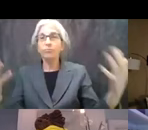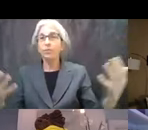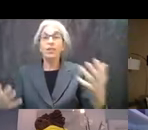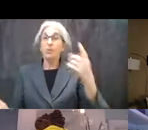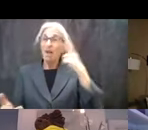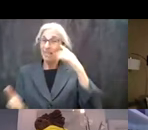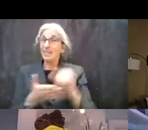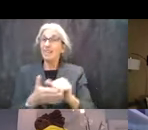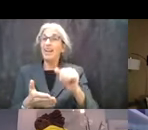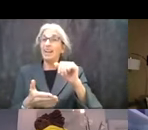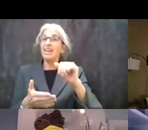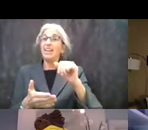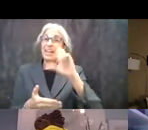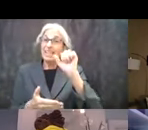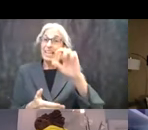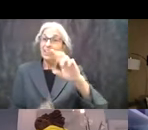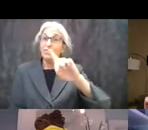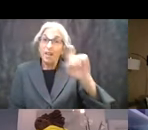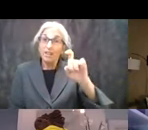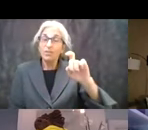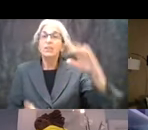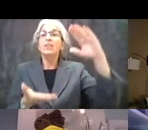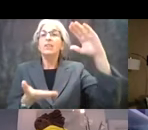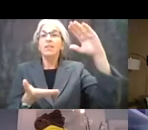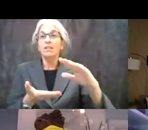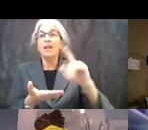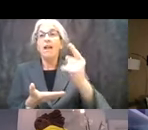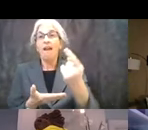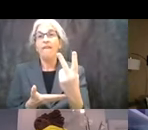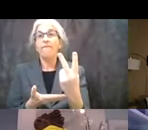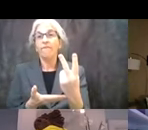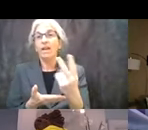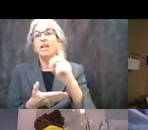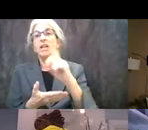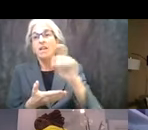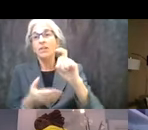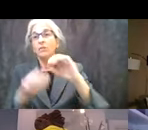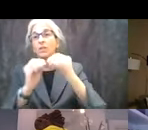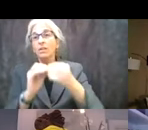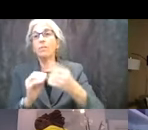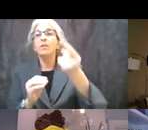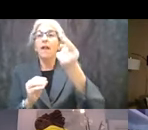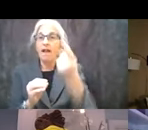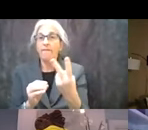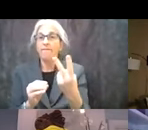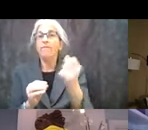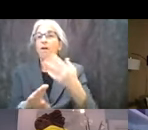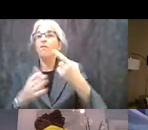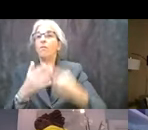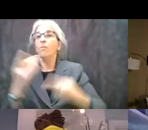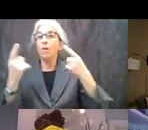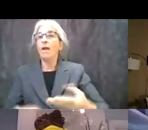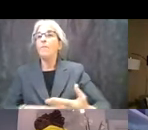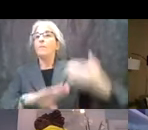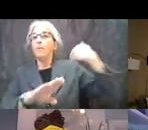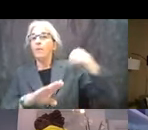half. There's no reason to believe that the incidence of cancer has declined by half during this period. So we think most of those cancers that